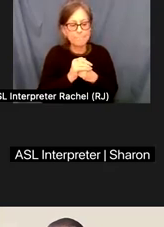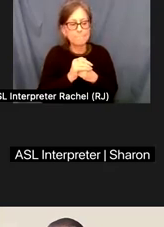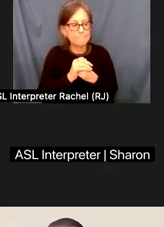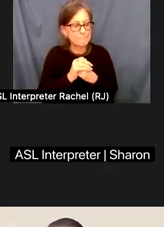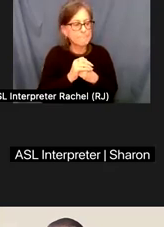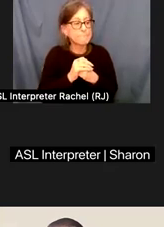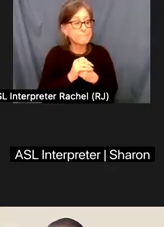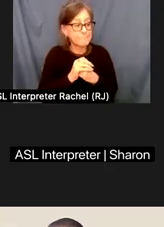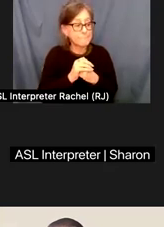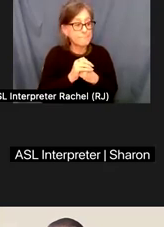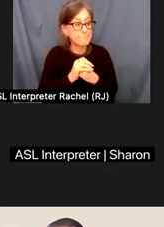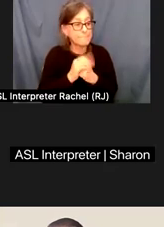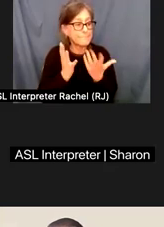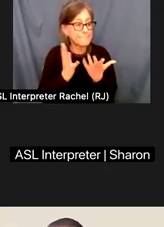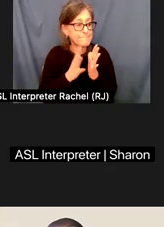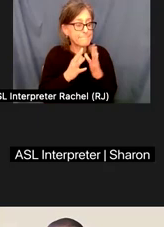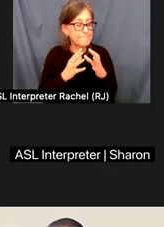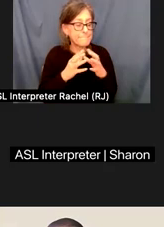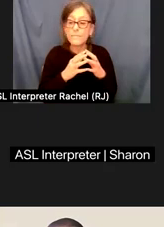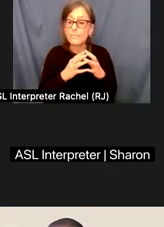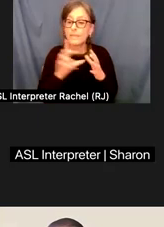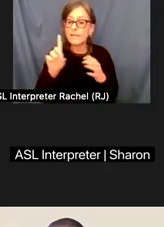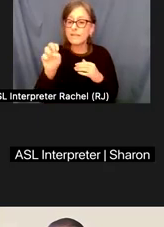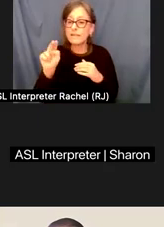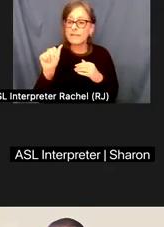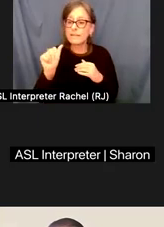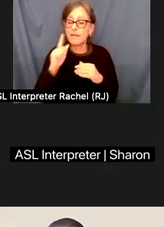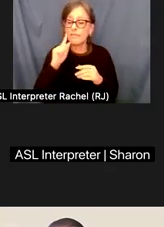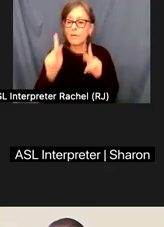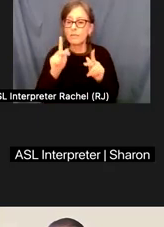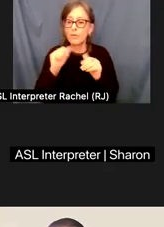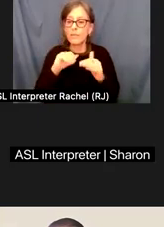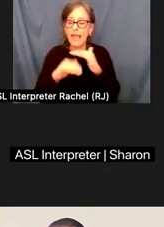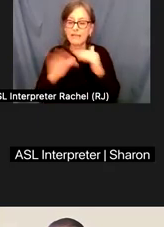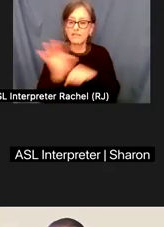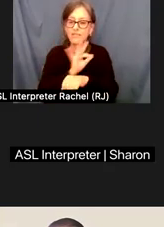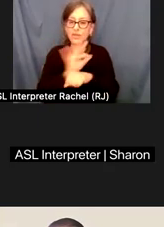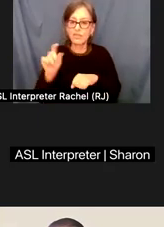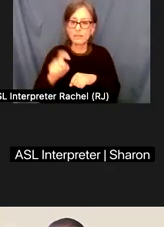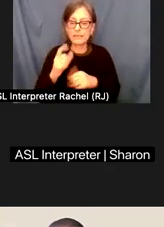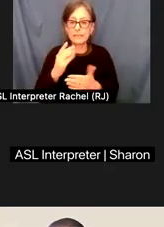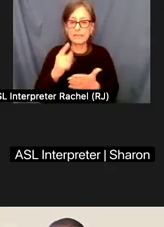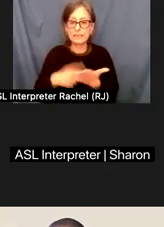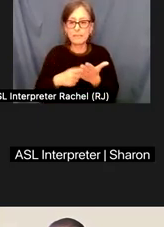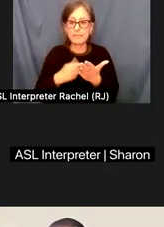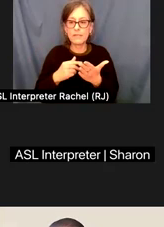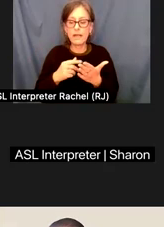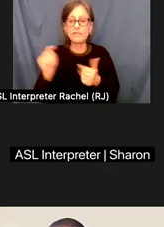Okay, and just. And for folks with access and functional needs, sometimes a bedside commode is a